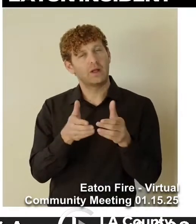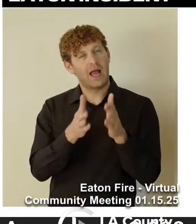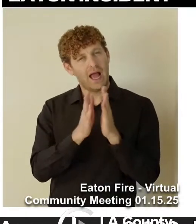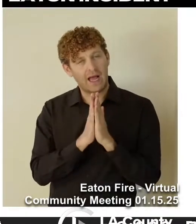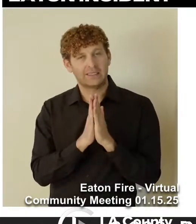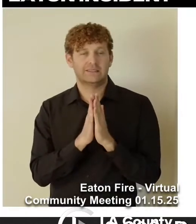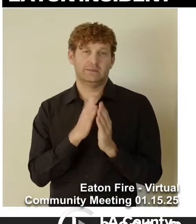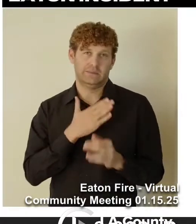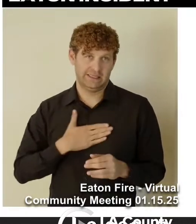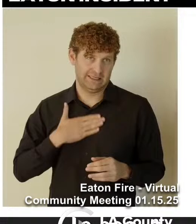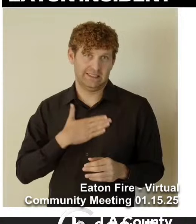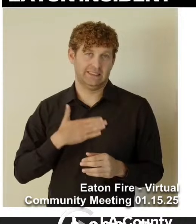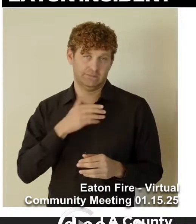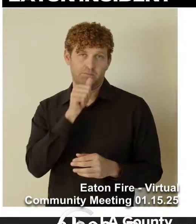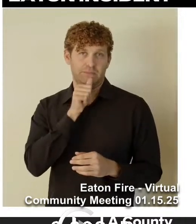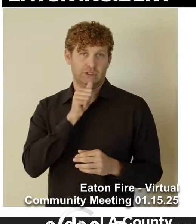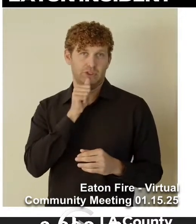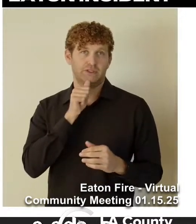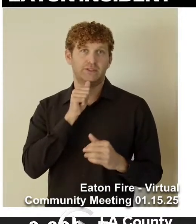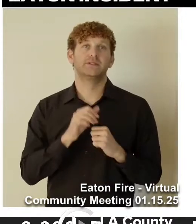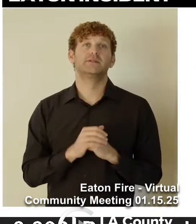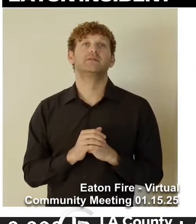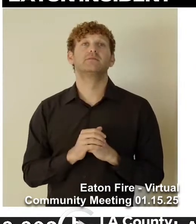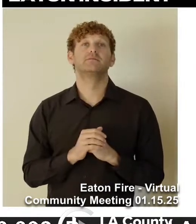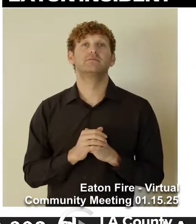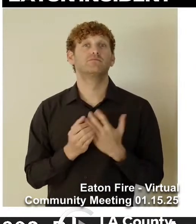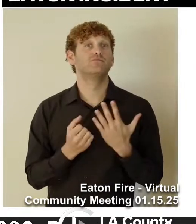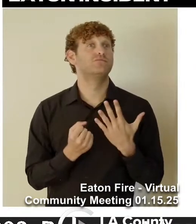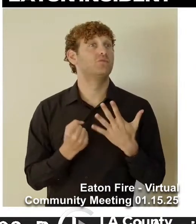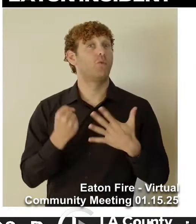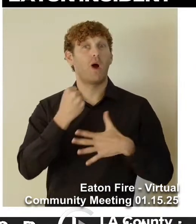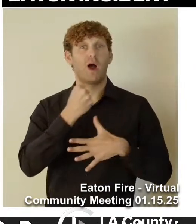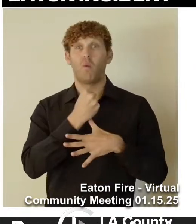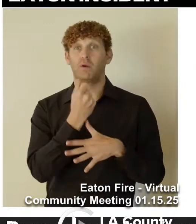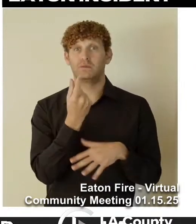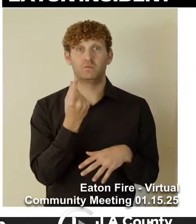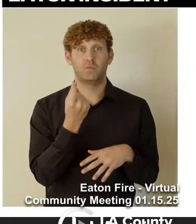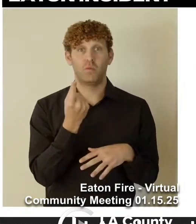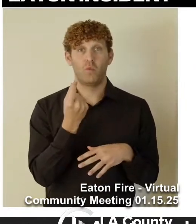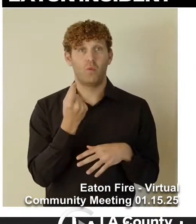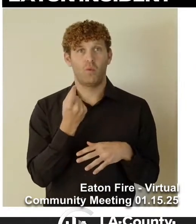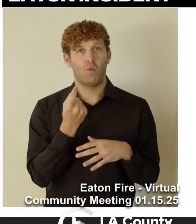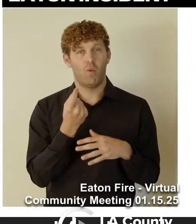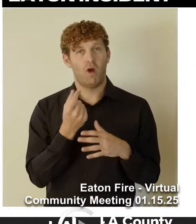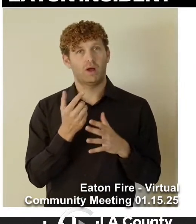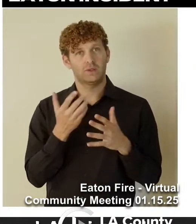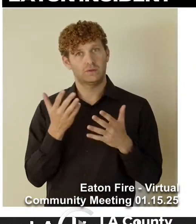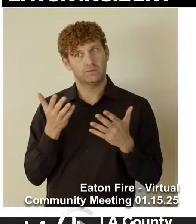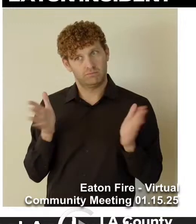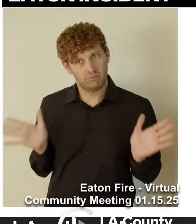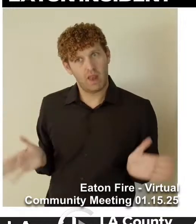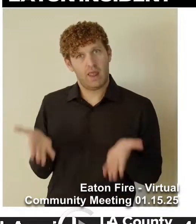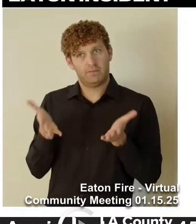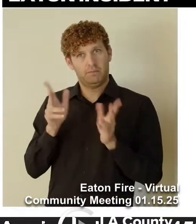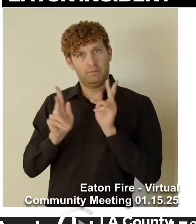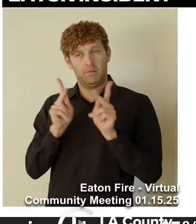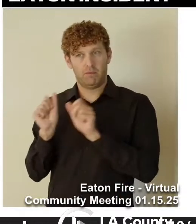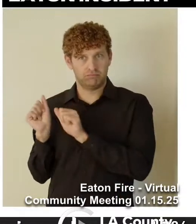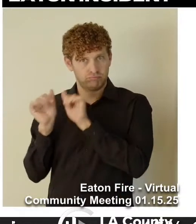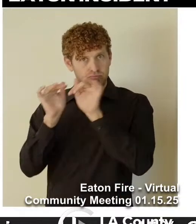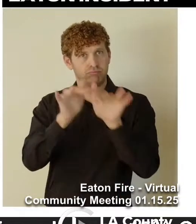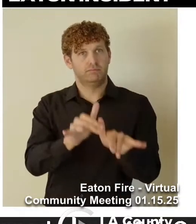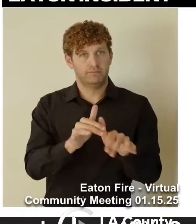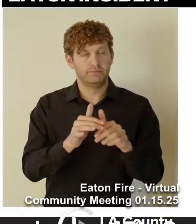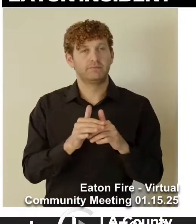patience. Our main priority is to repopulate these areas, but we want to do it in a safe